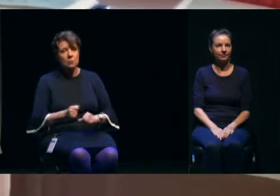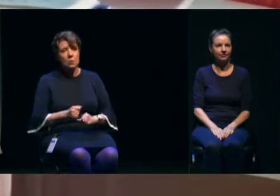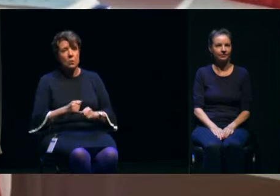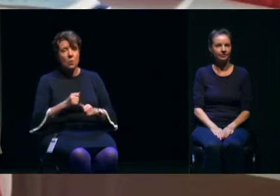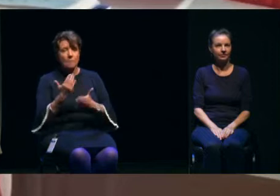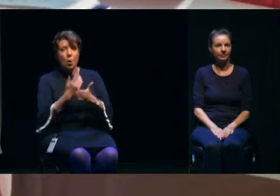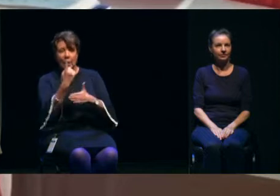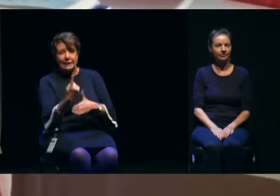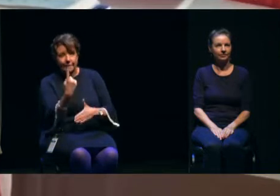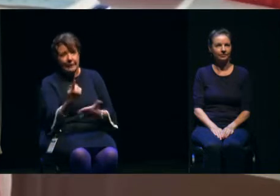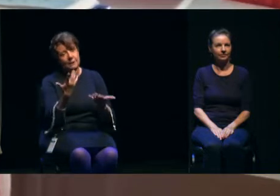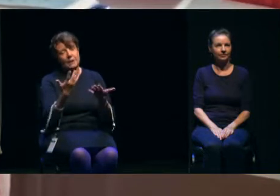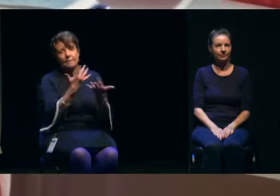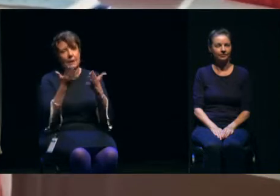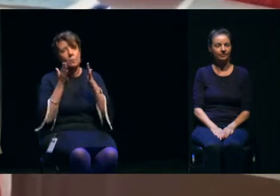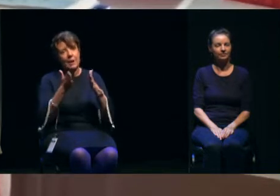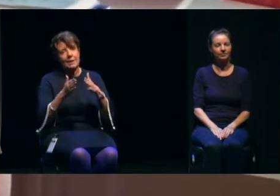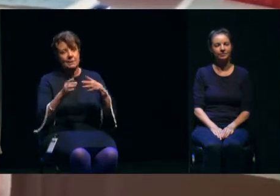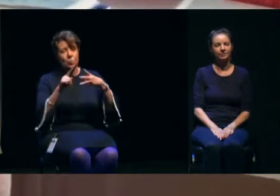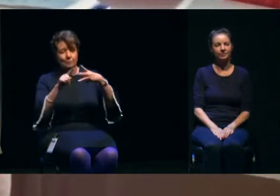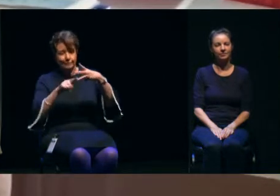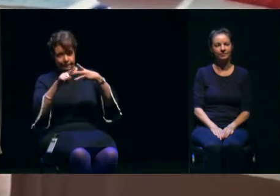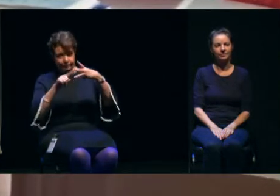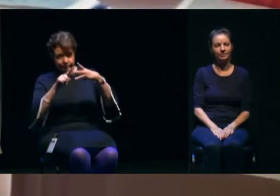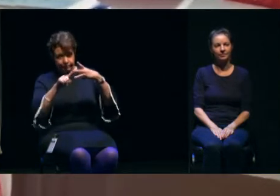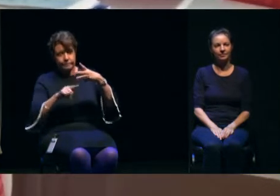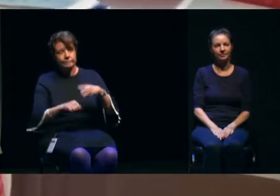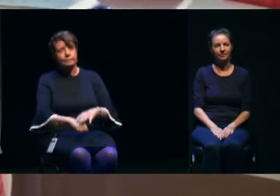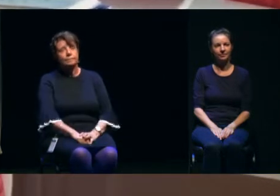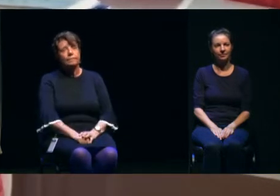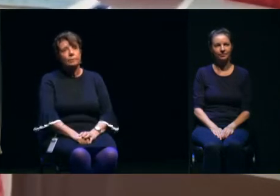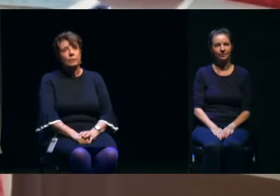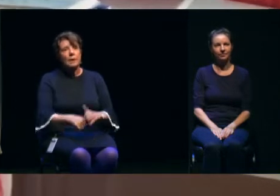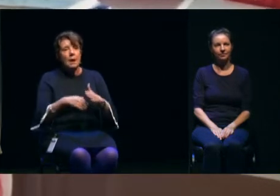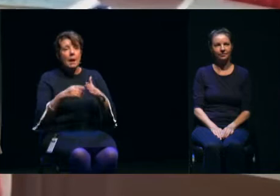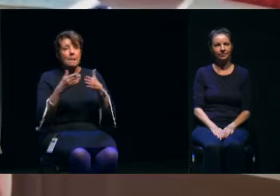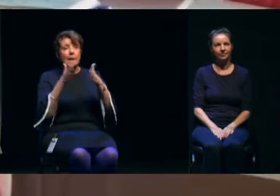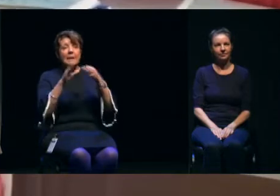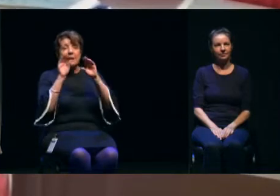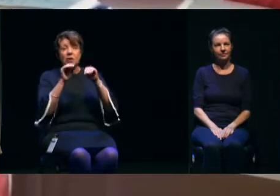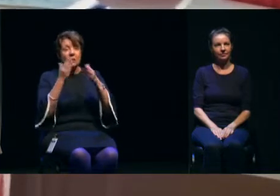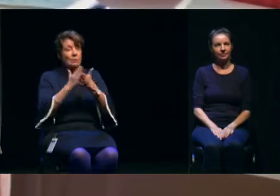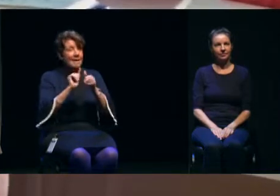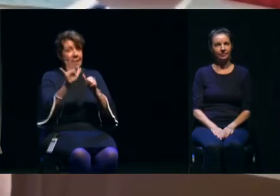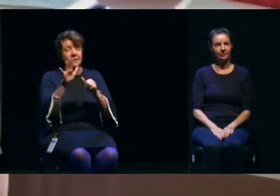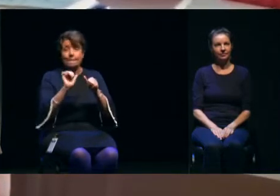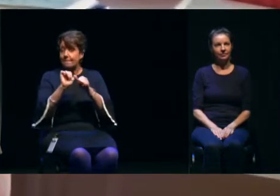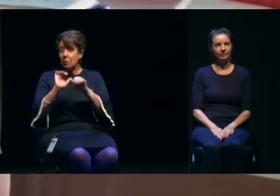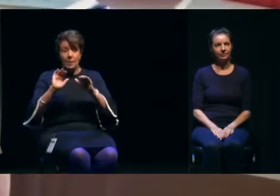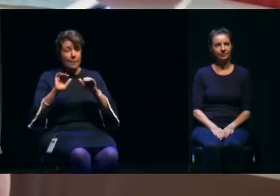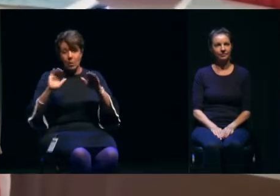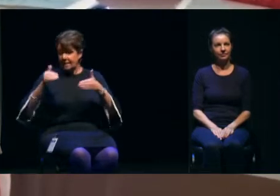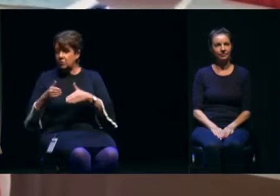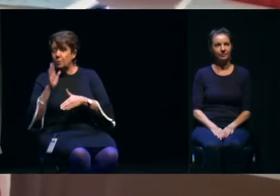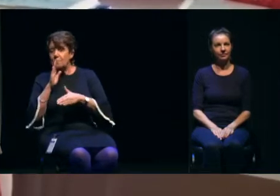more independent in many ways. And public education in Chile was excellent, was better than private